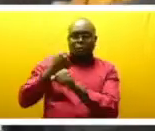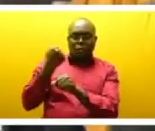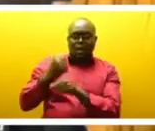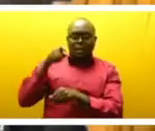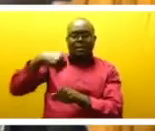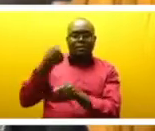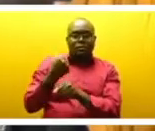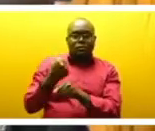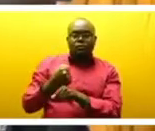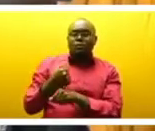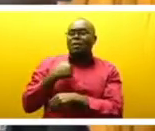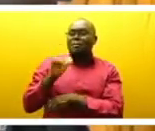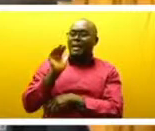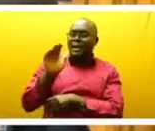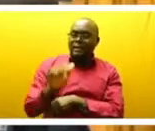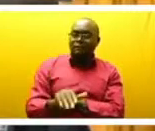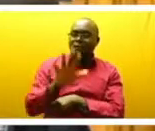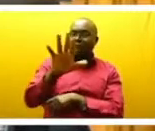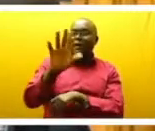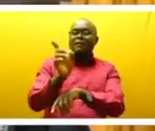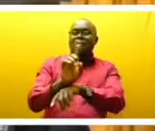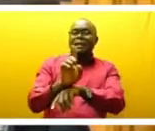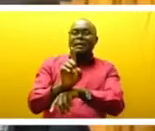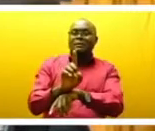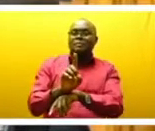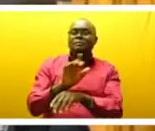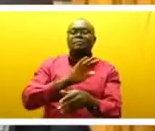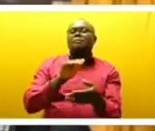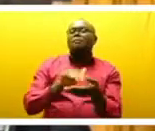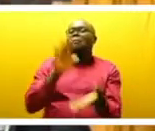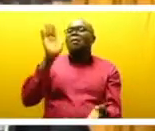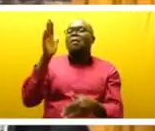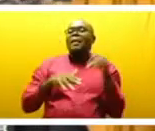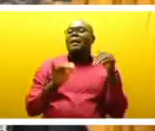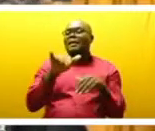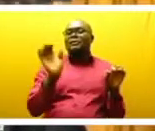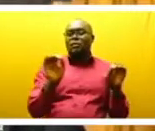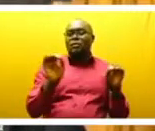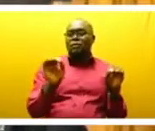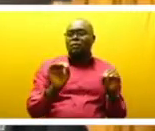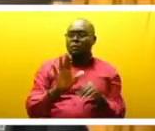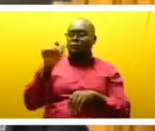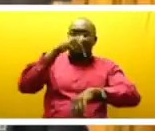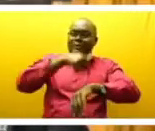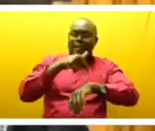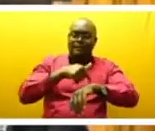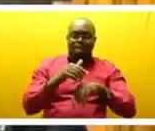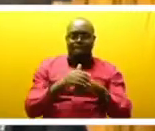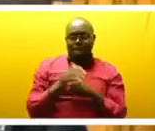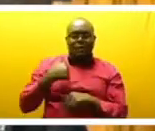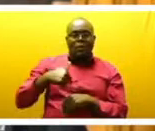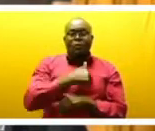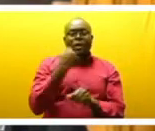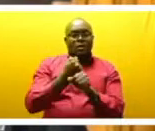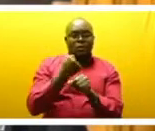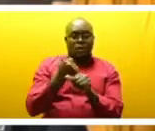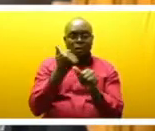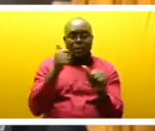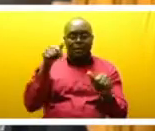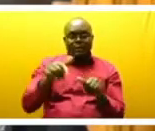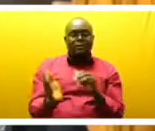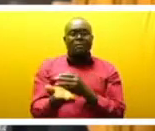All that I request is 5 minutes, nothing more than 5 minutes of your time. We are doing quite well this